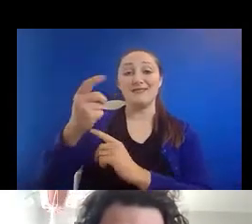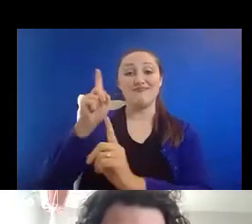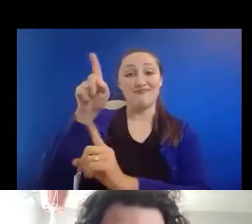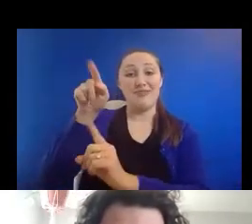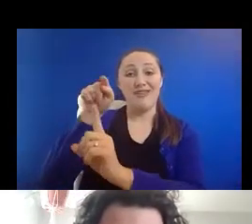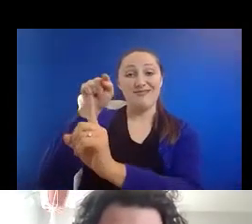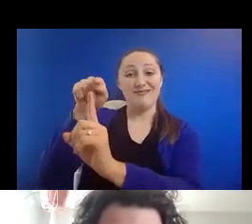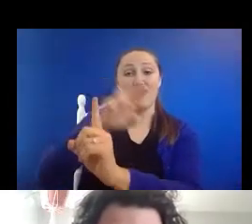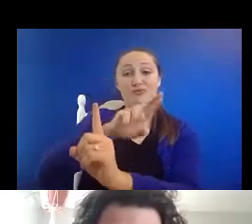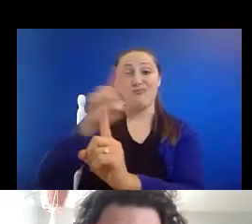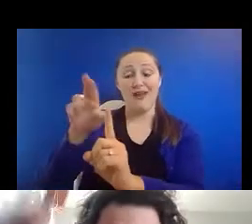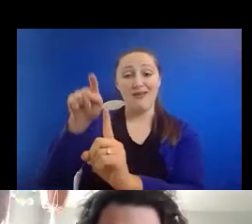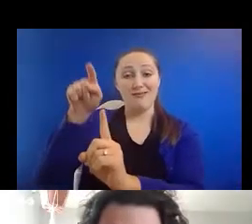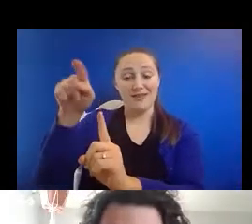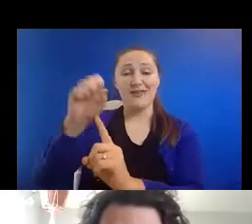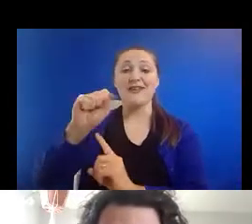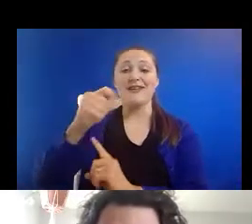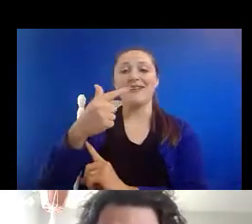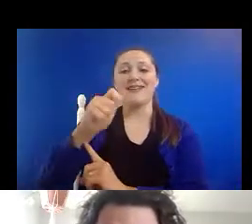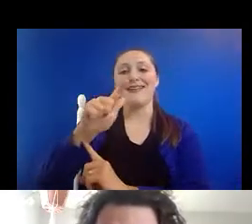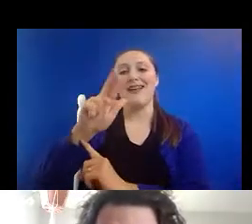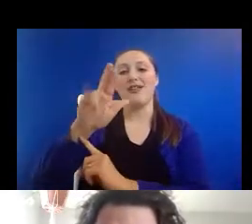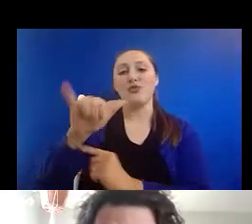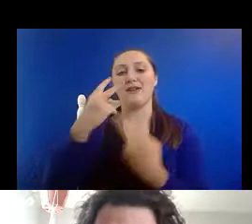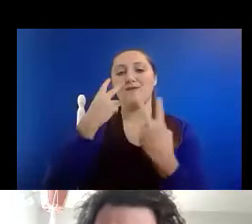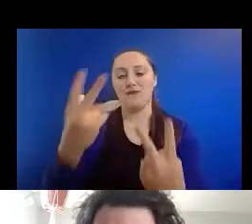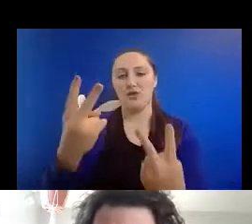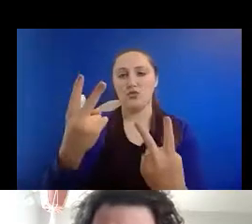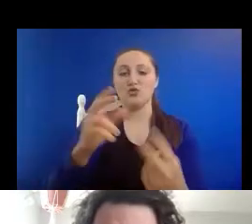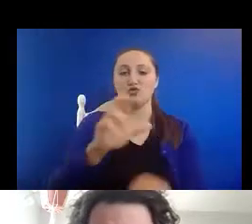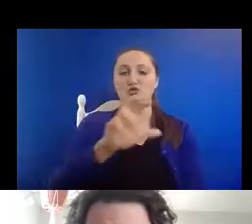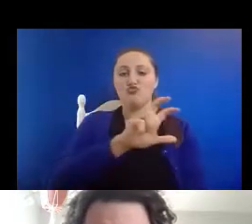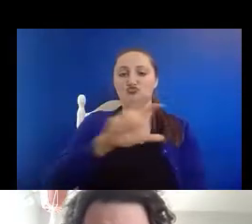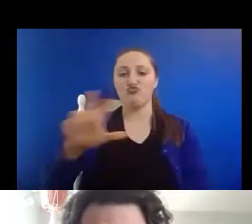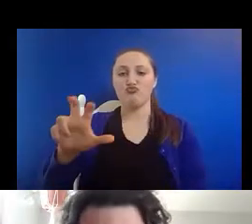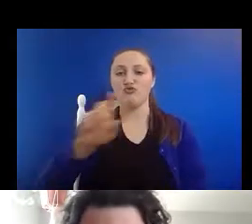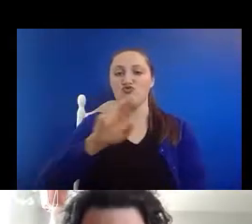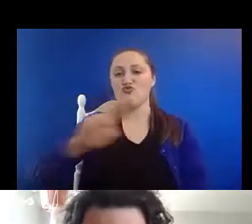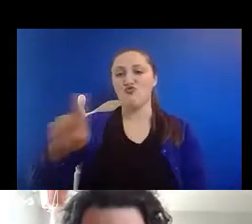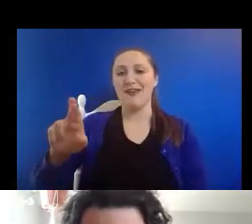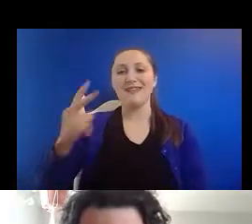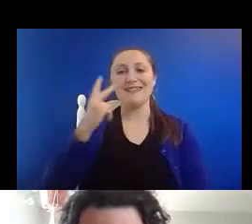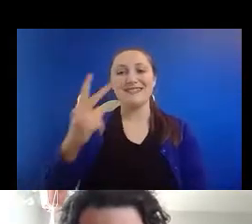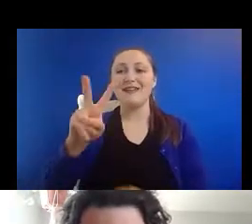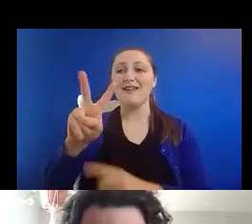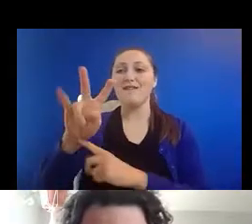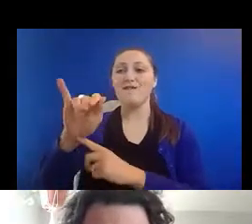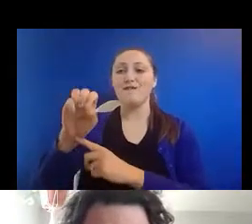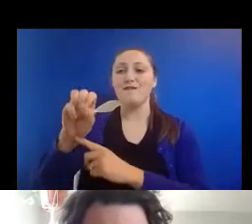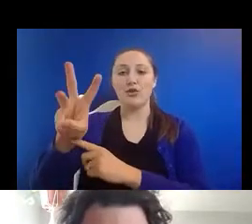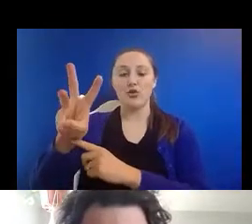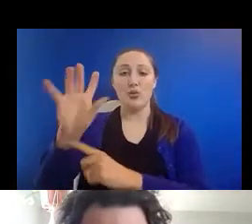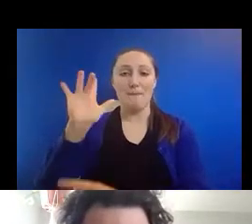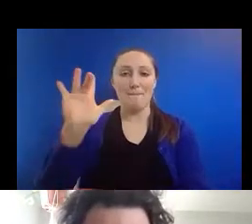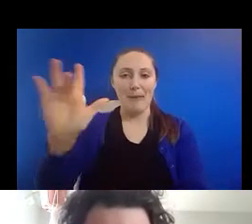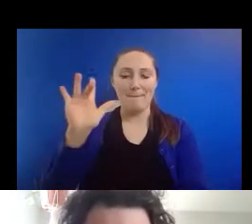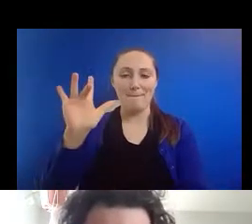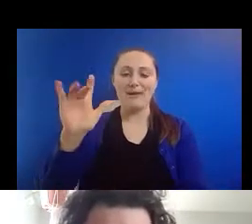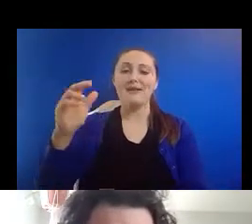So roll your mouse over the Zoom window. In the upper right-hand corner is a button labeled View. From View, choose